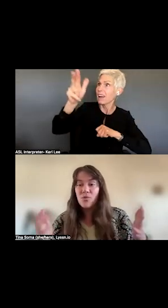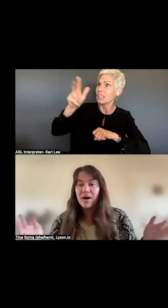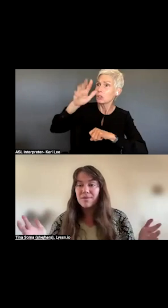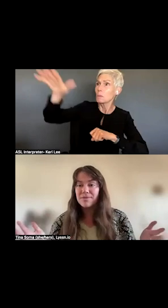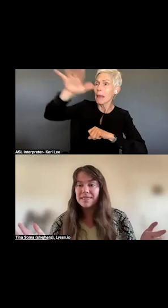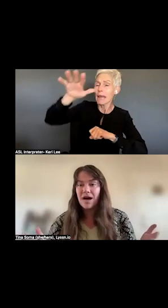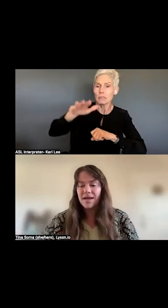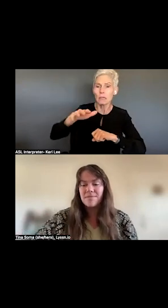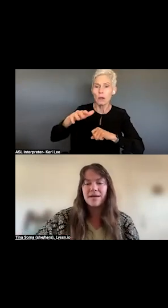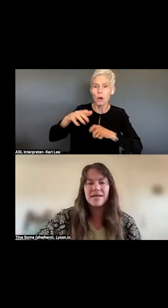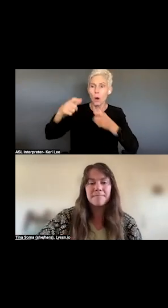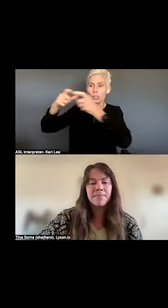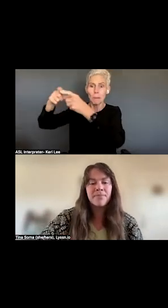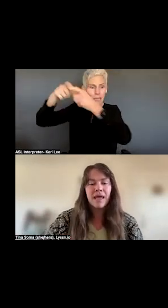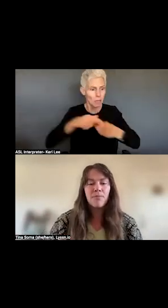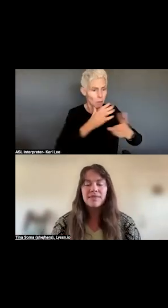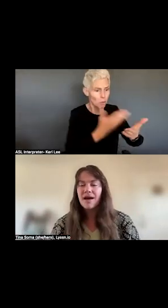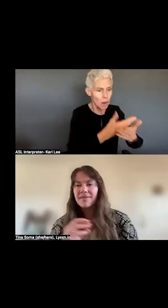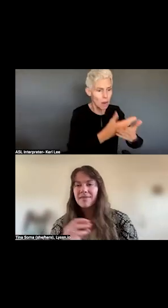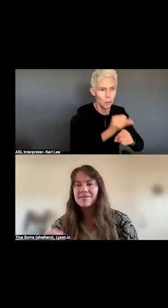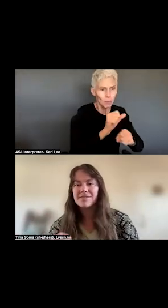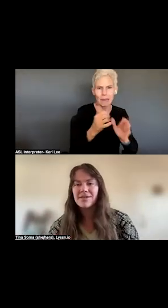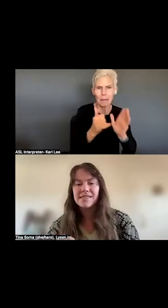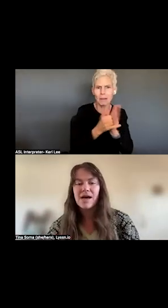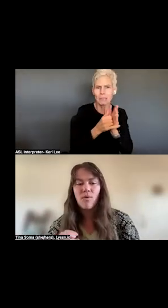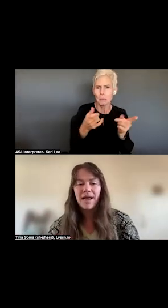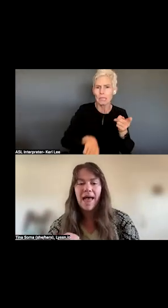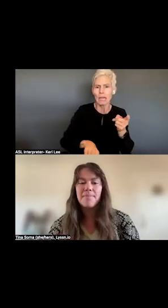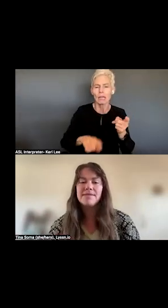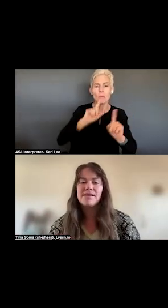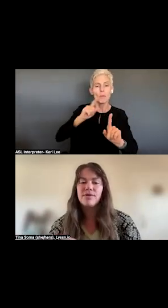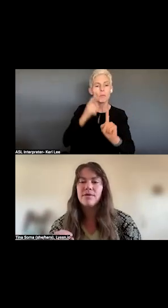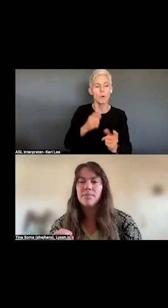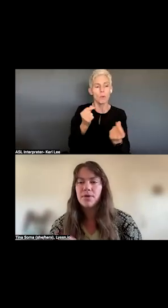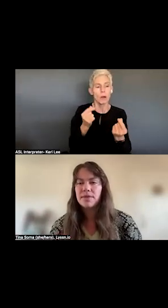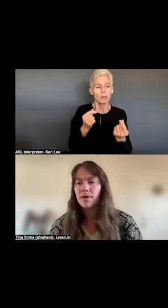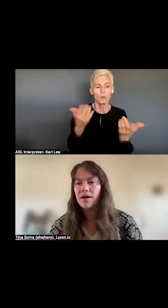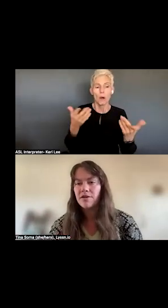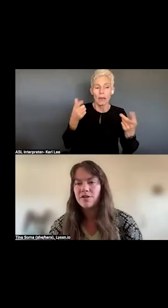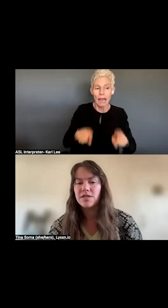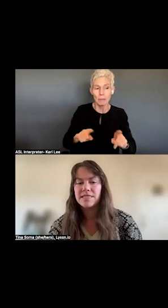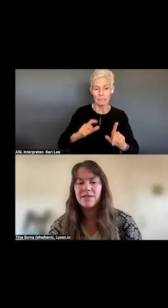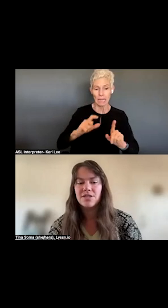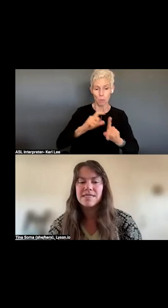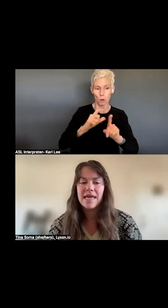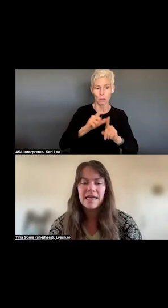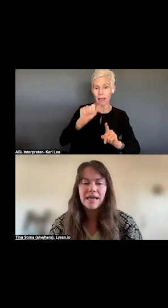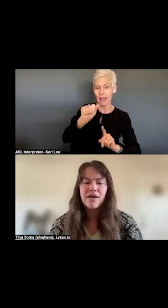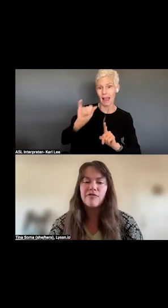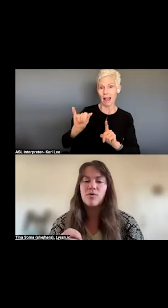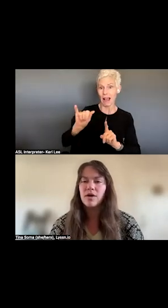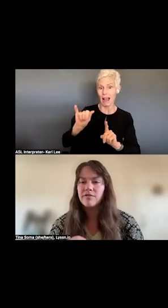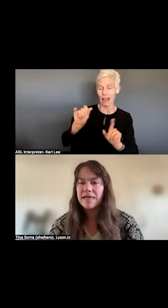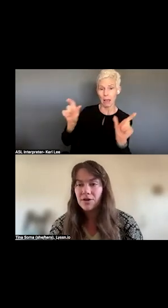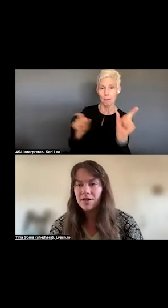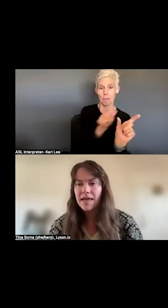So what are we really talking about here? And what the authors assert is that what happens if we put the word artificial intelligence in for